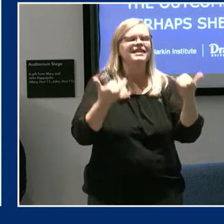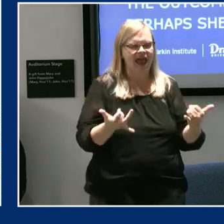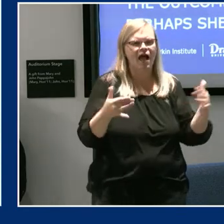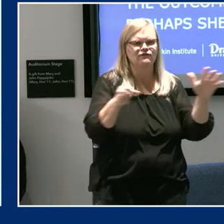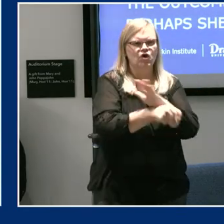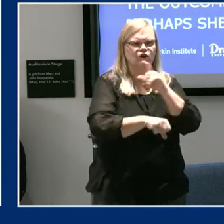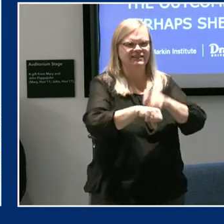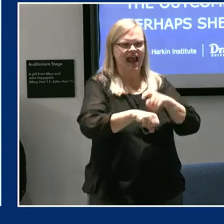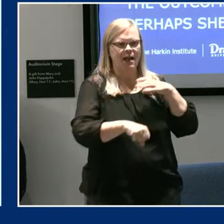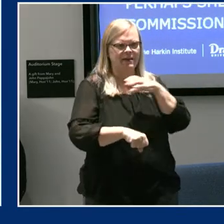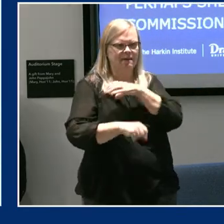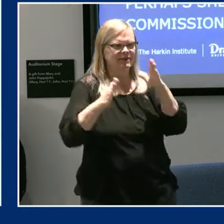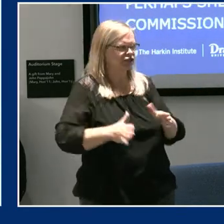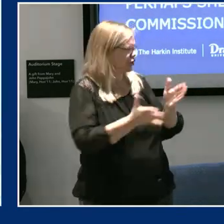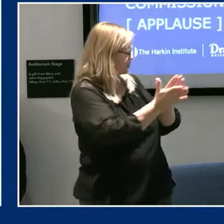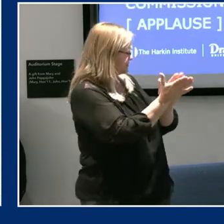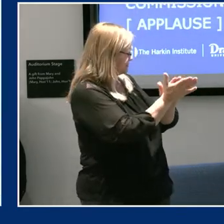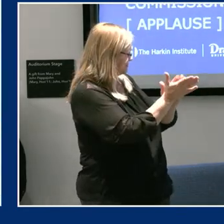commissioner.